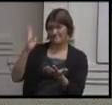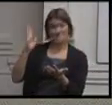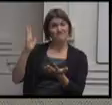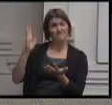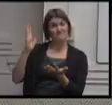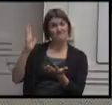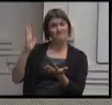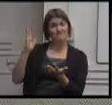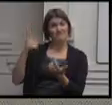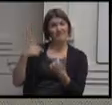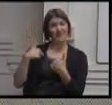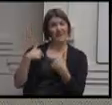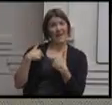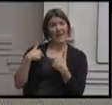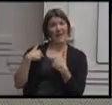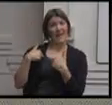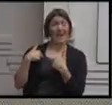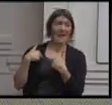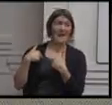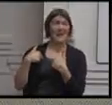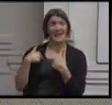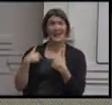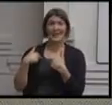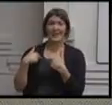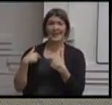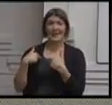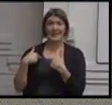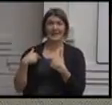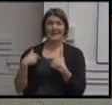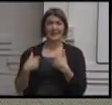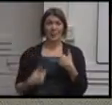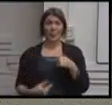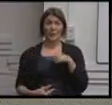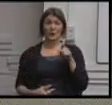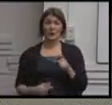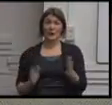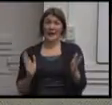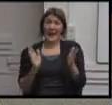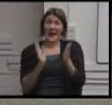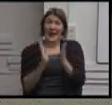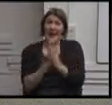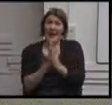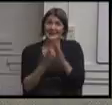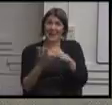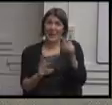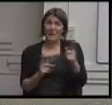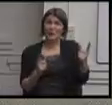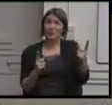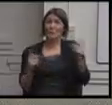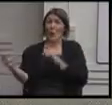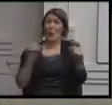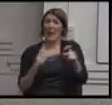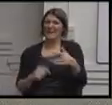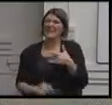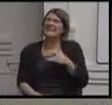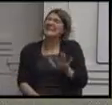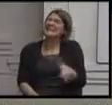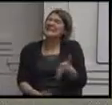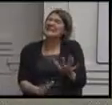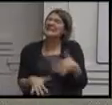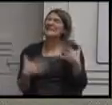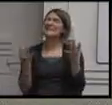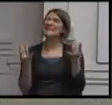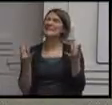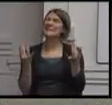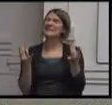I don't agree that we should be in the business of asking for money to run our town. If